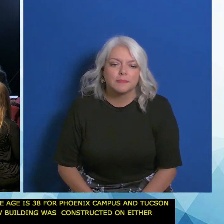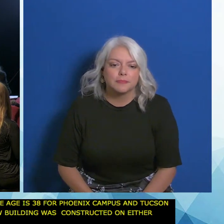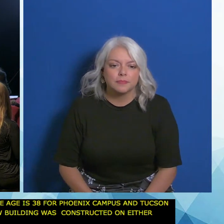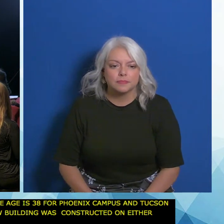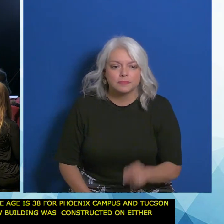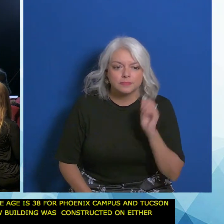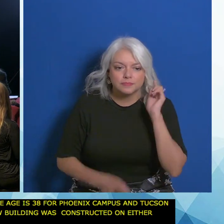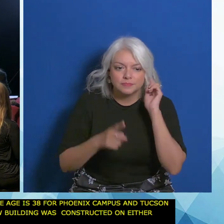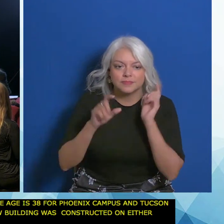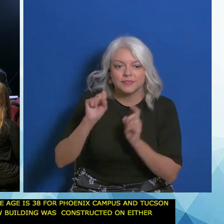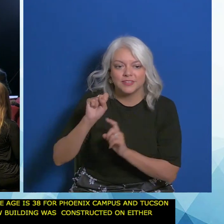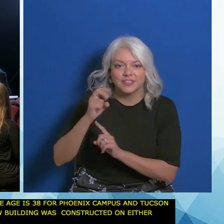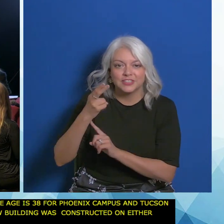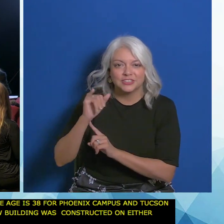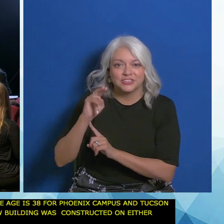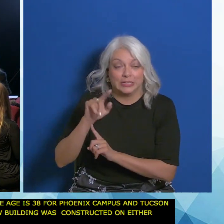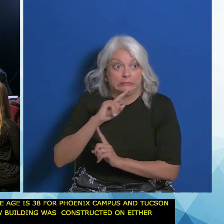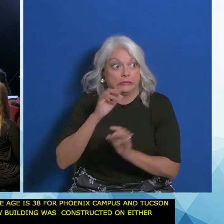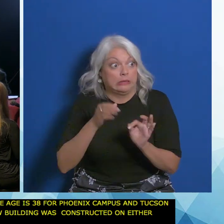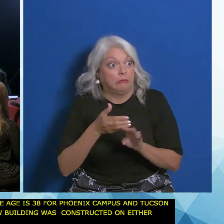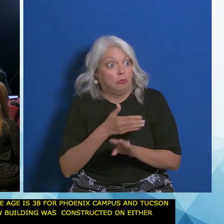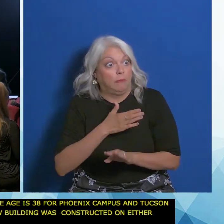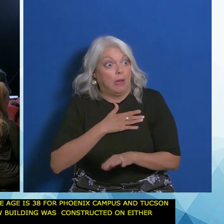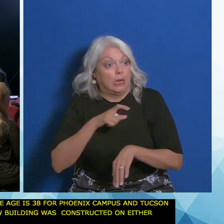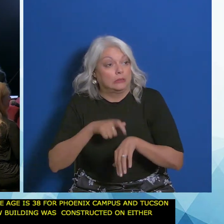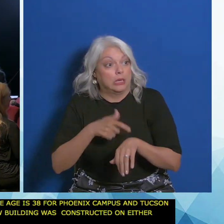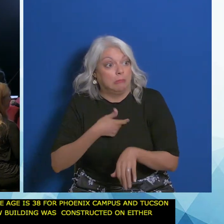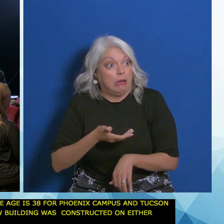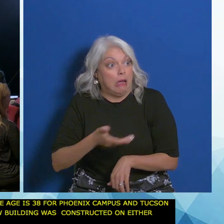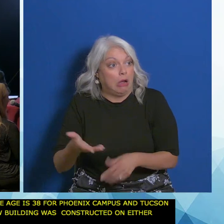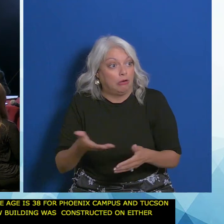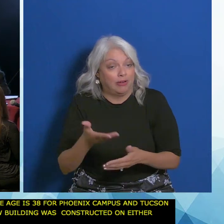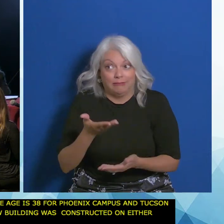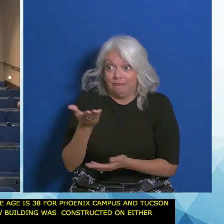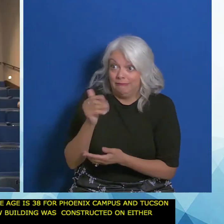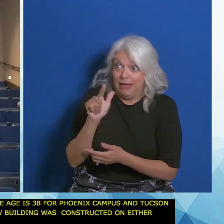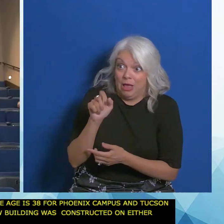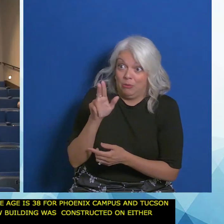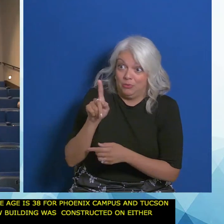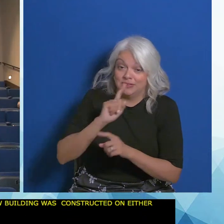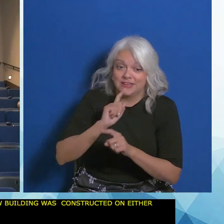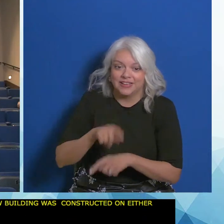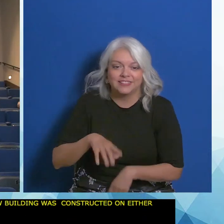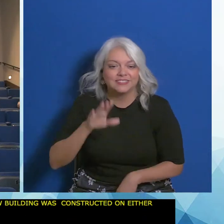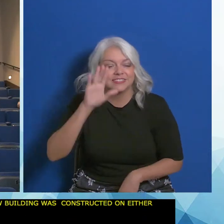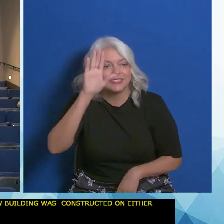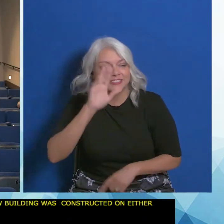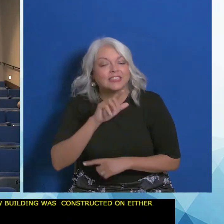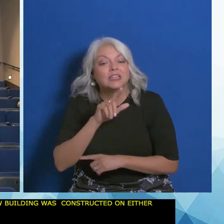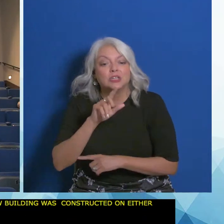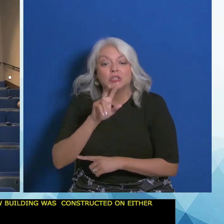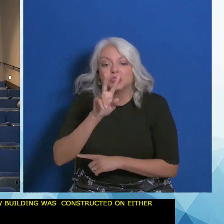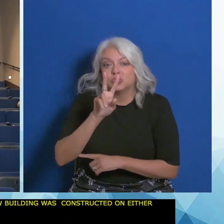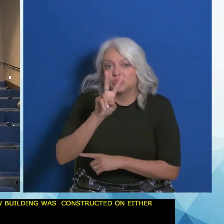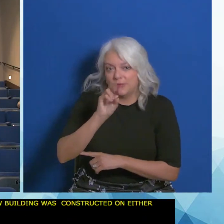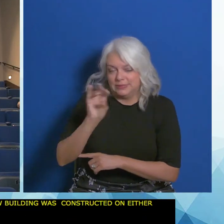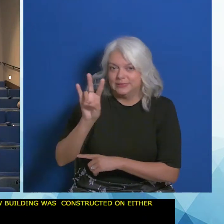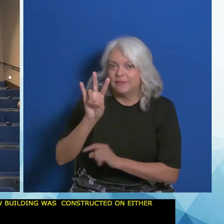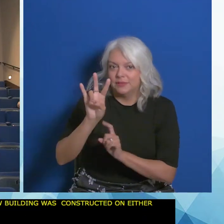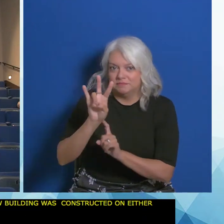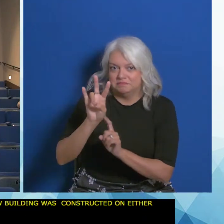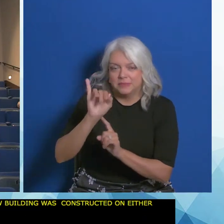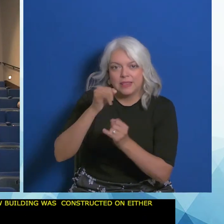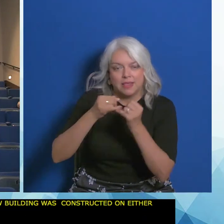Definitely before my time, however. Albert will be able to answer that. Board Member PV, that would be 2007.